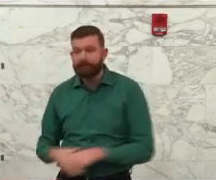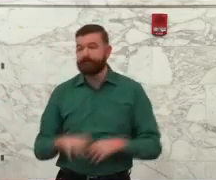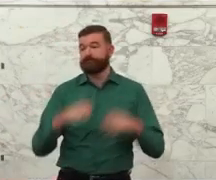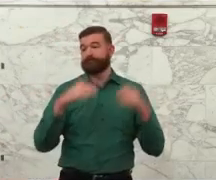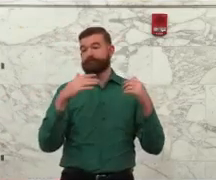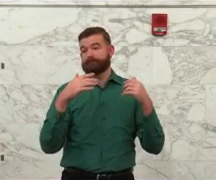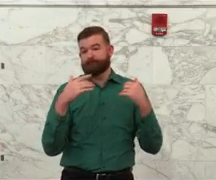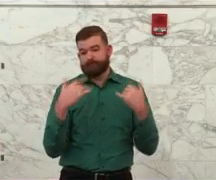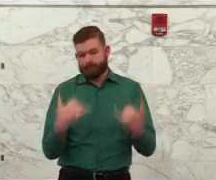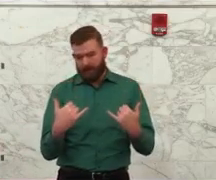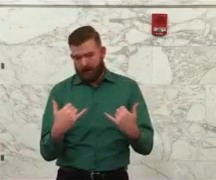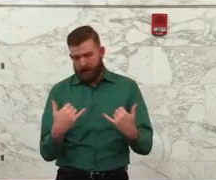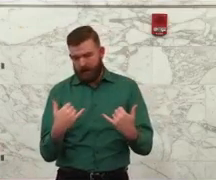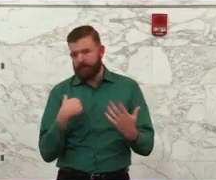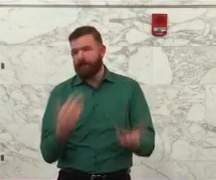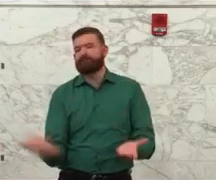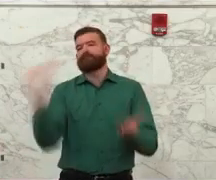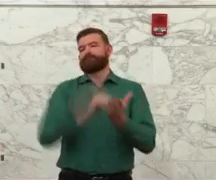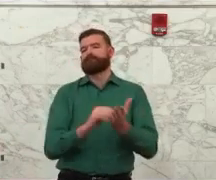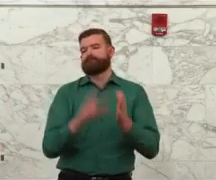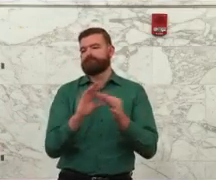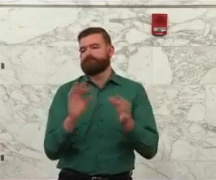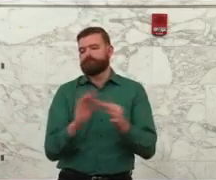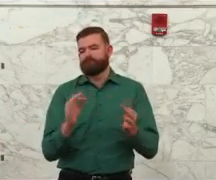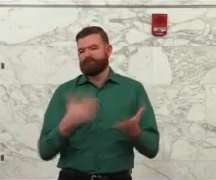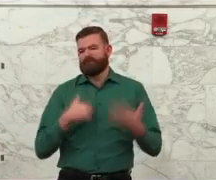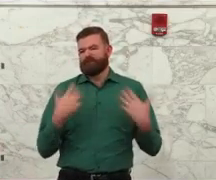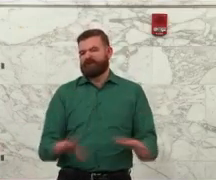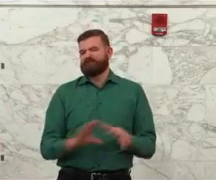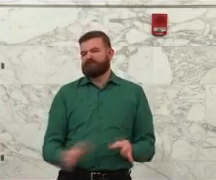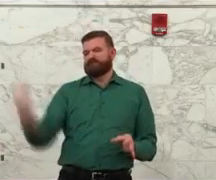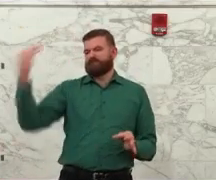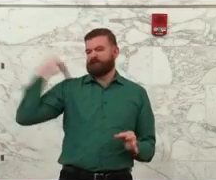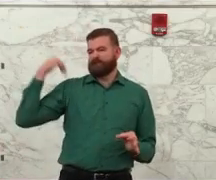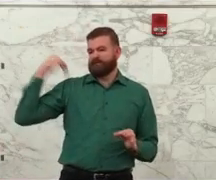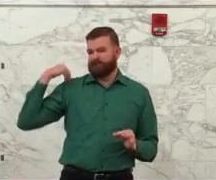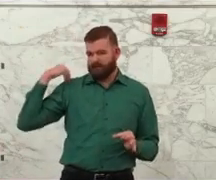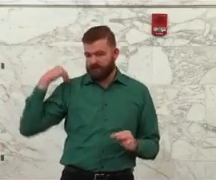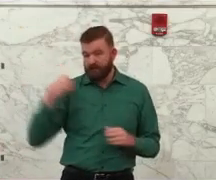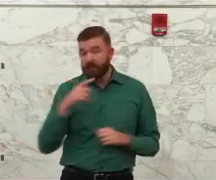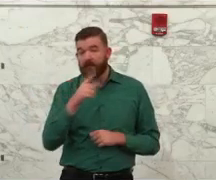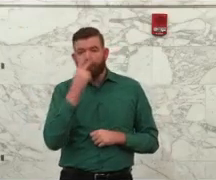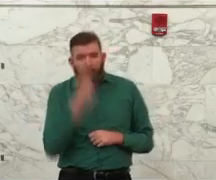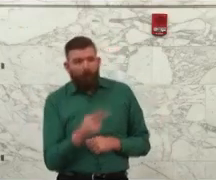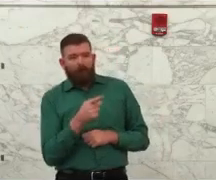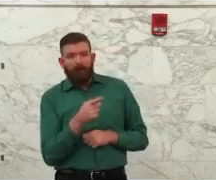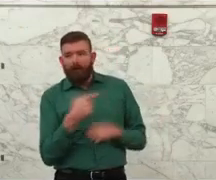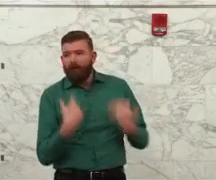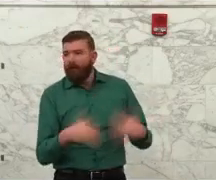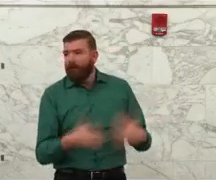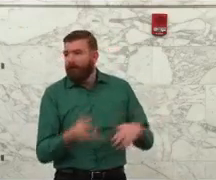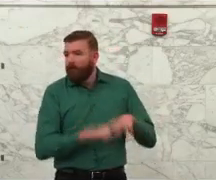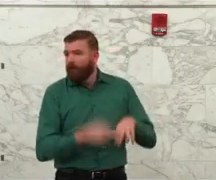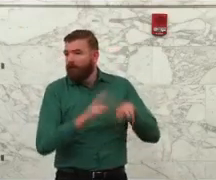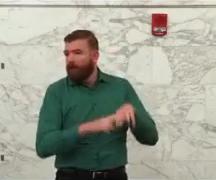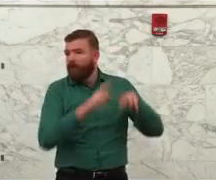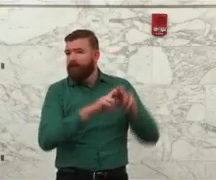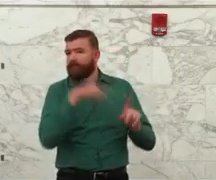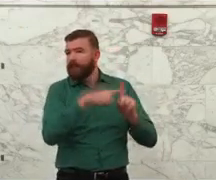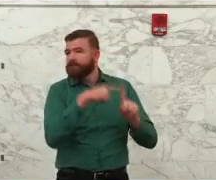the get-go. The increase in the positive test results is completely